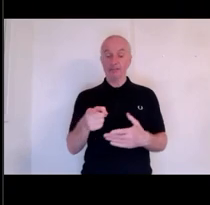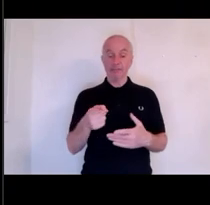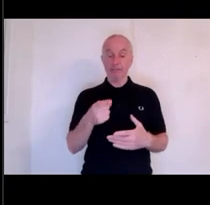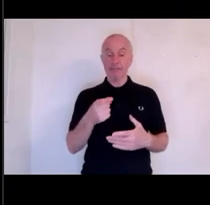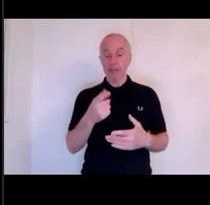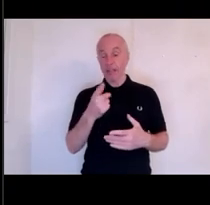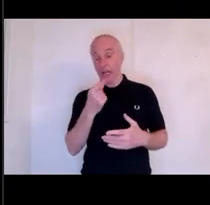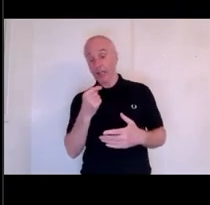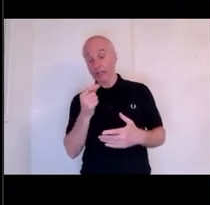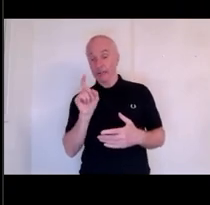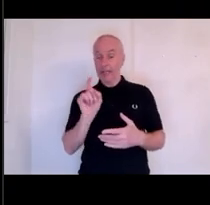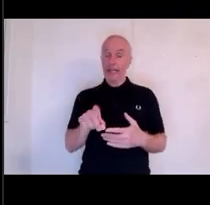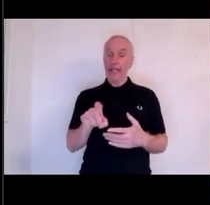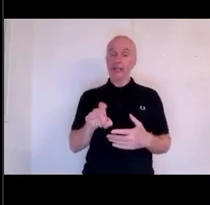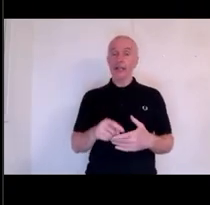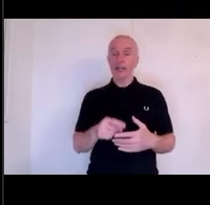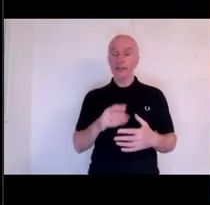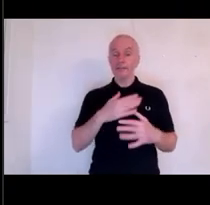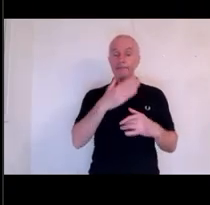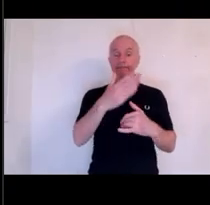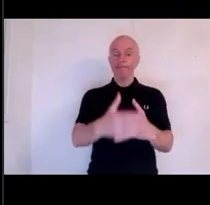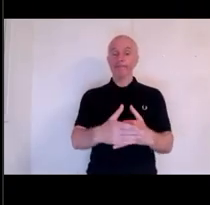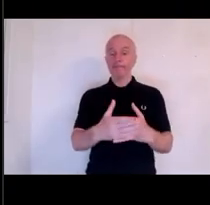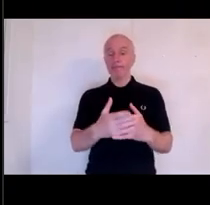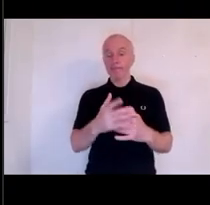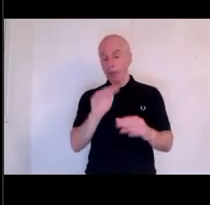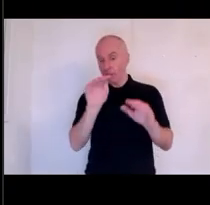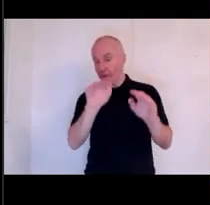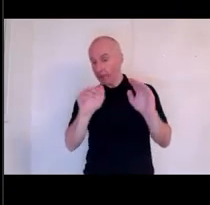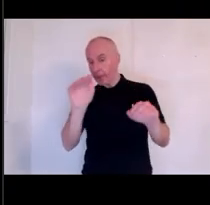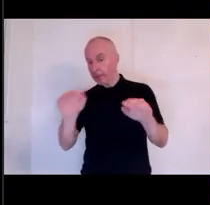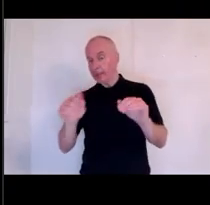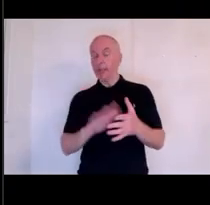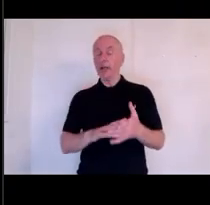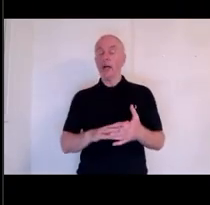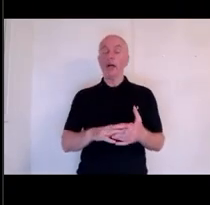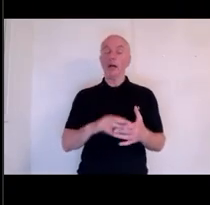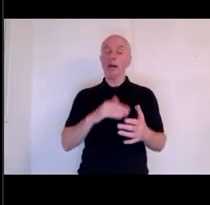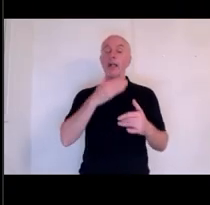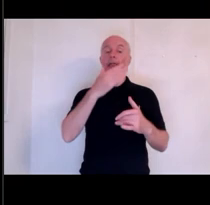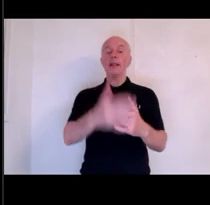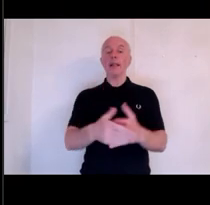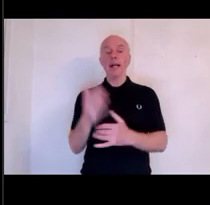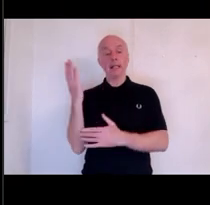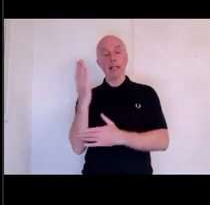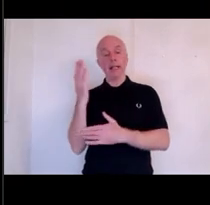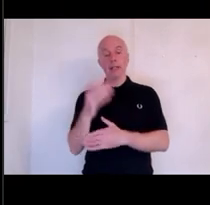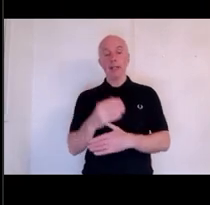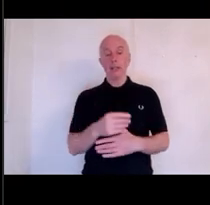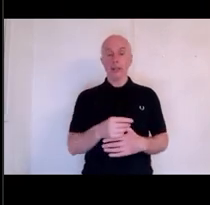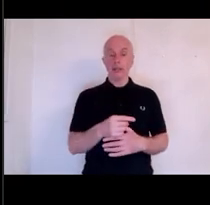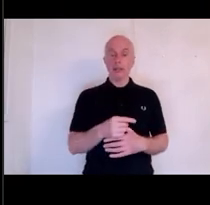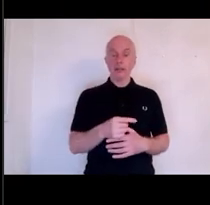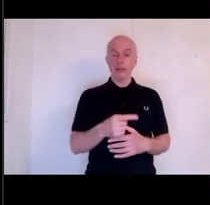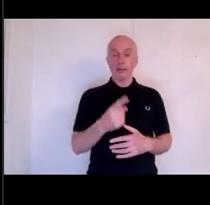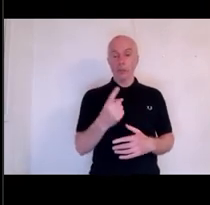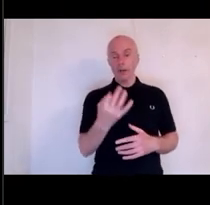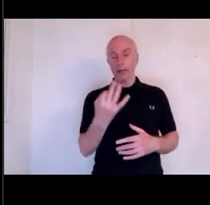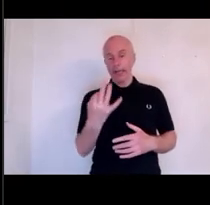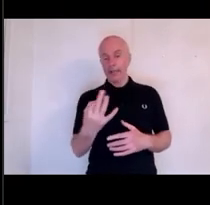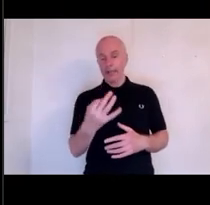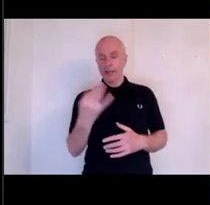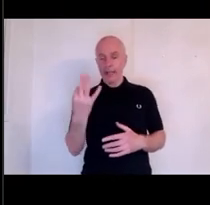And just a very final reminder that our final lecture of this programme is on the 18th. That's one eighth of March.